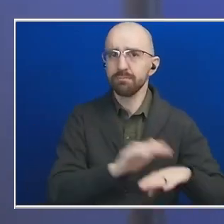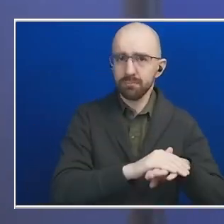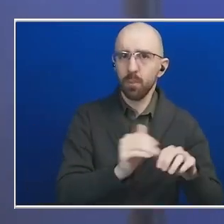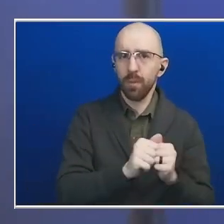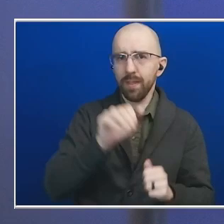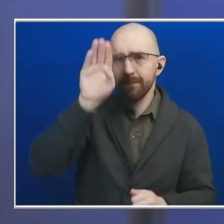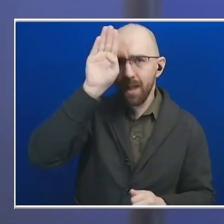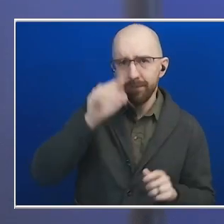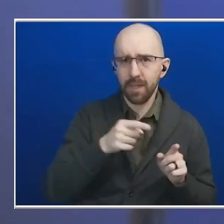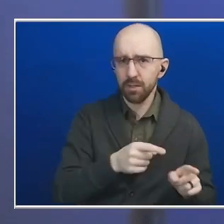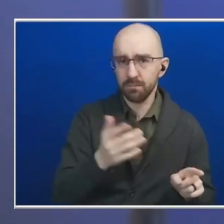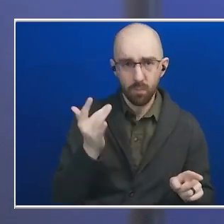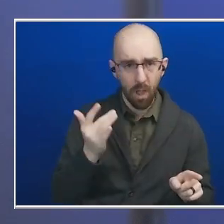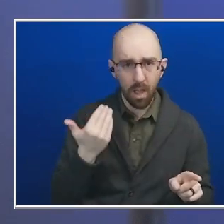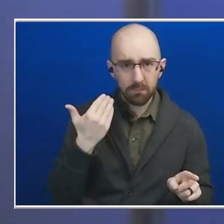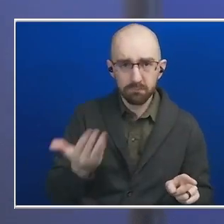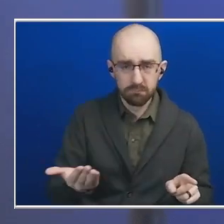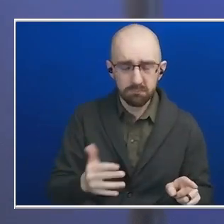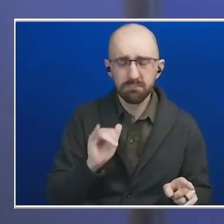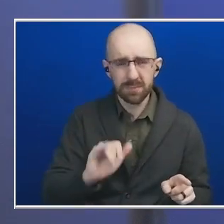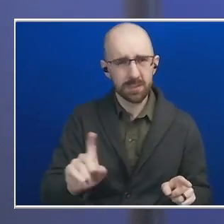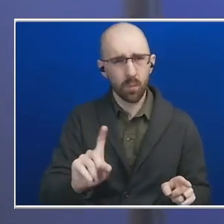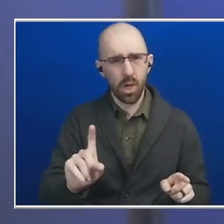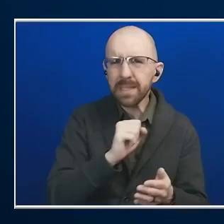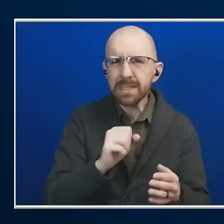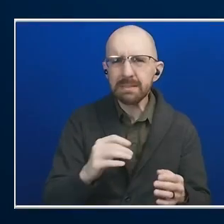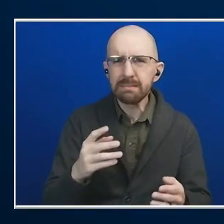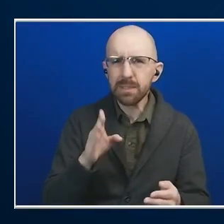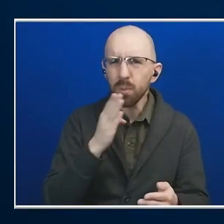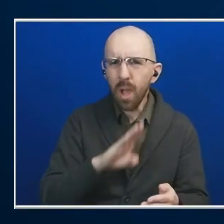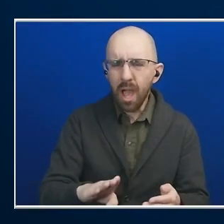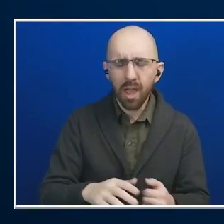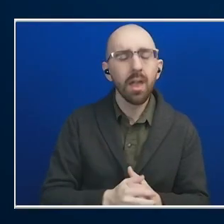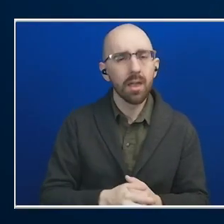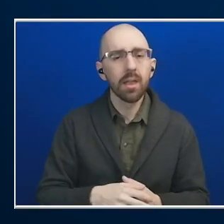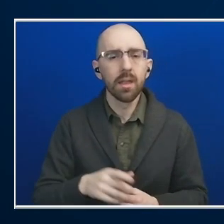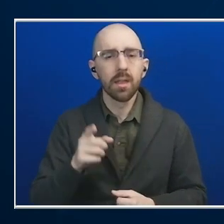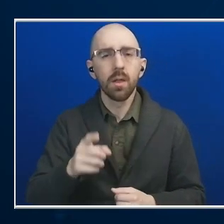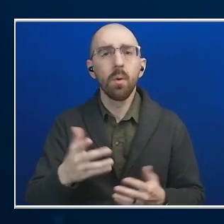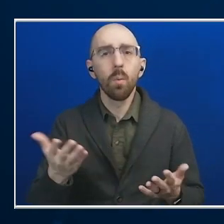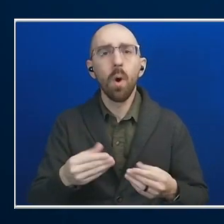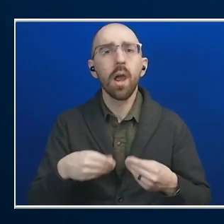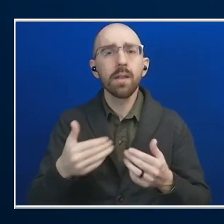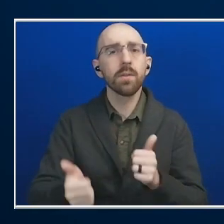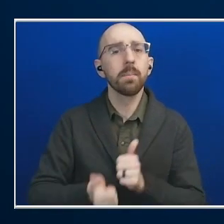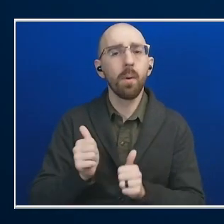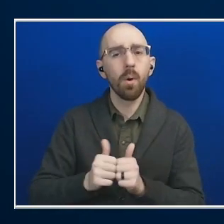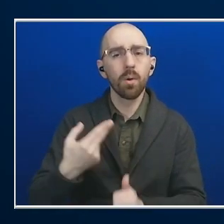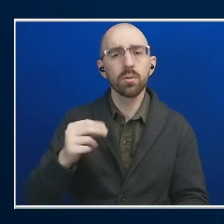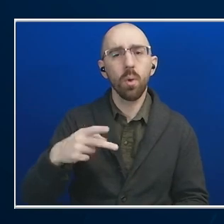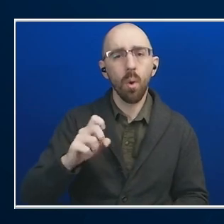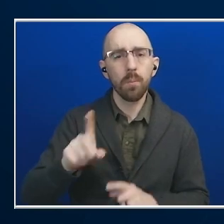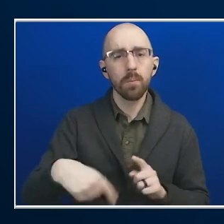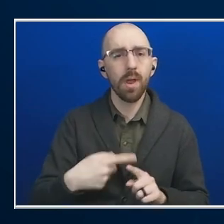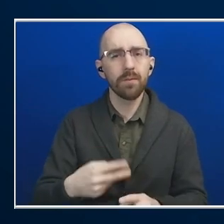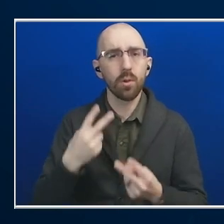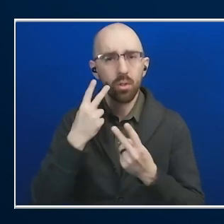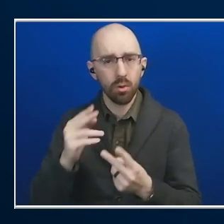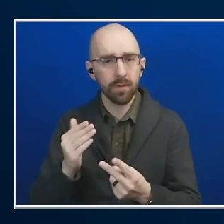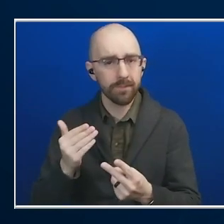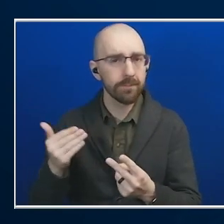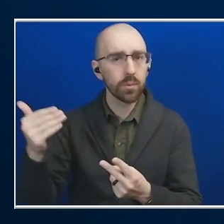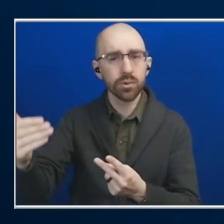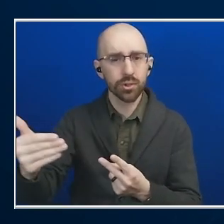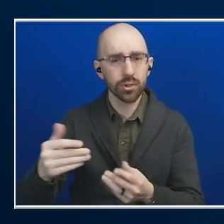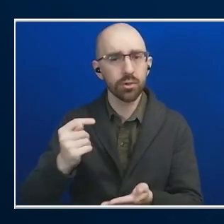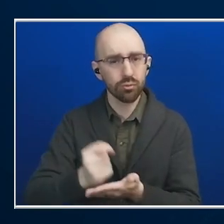So that's kind of where it lands with prostate cancer. Right. Thank you. What gives you the most hope when you look to the future when it comes to treating